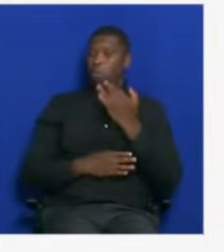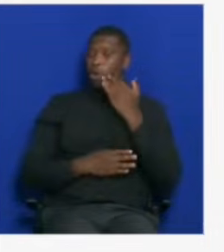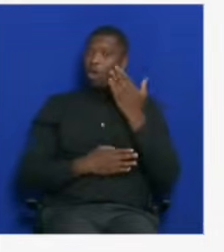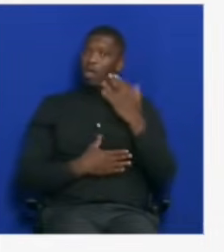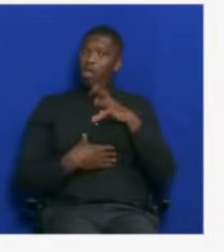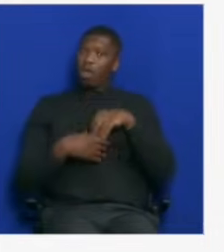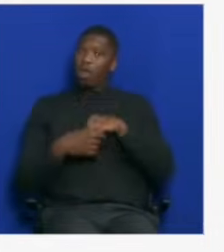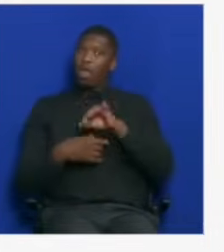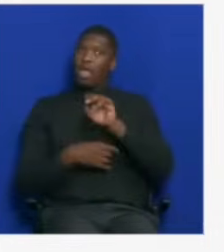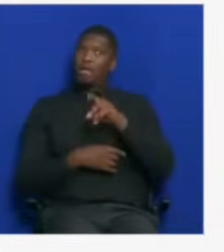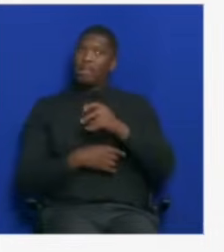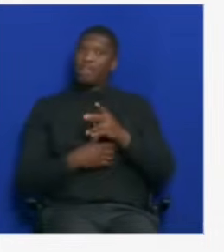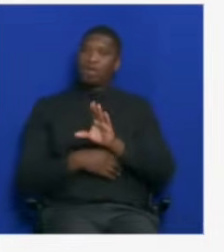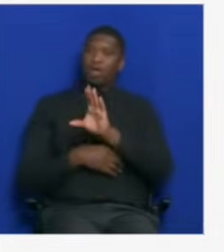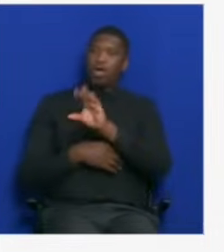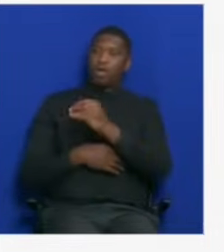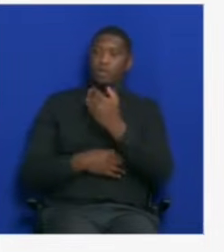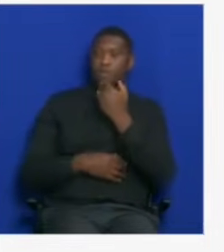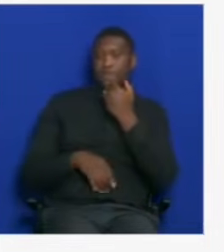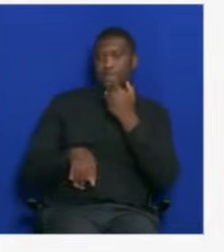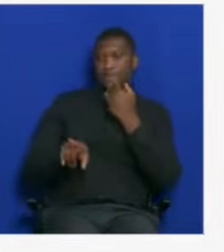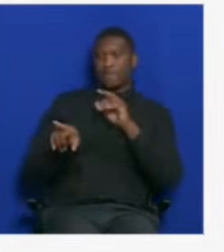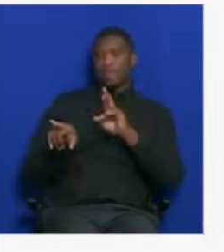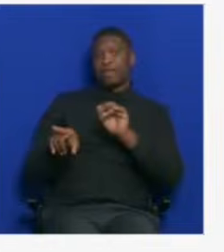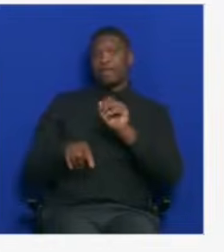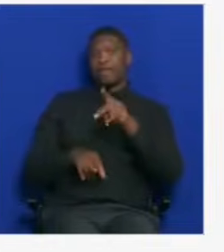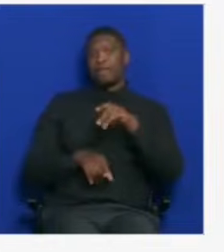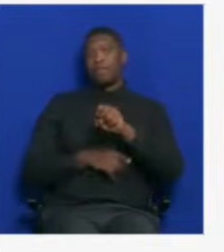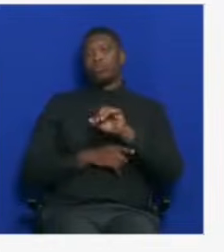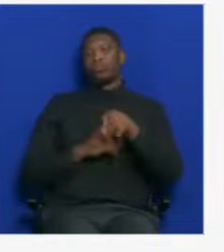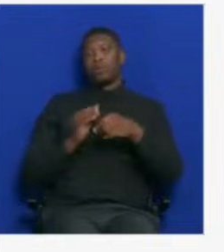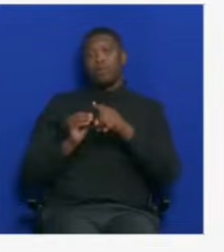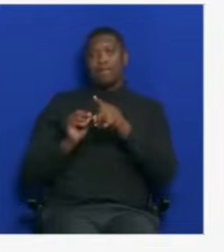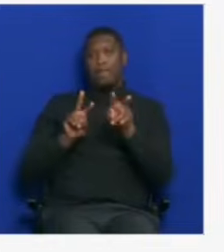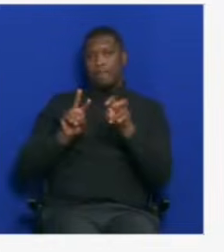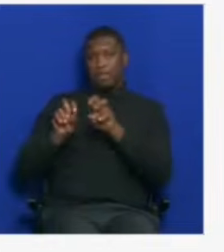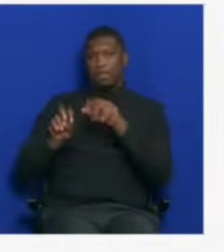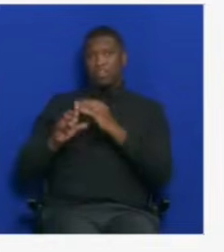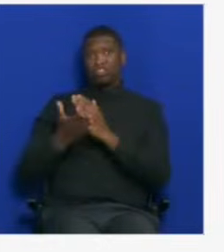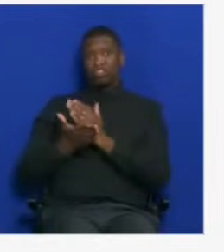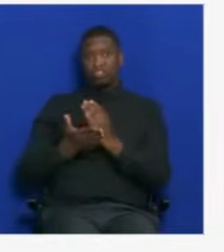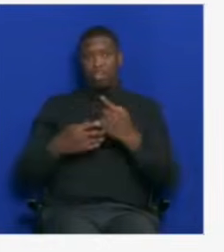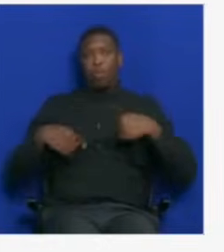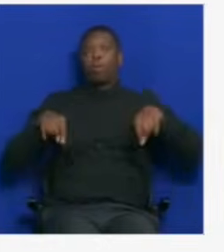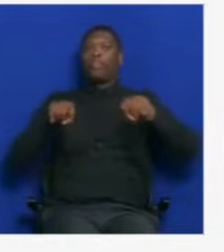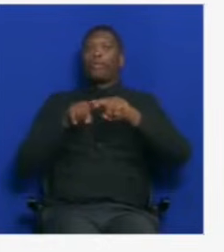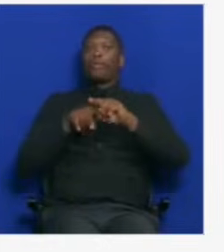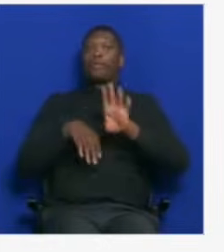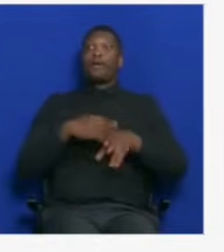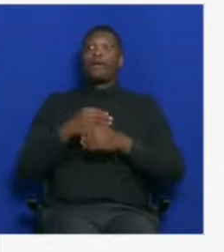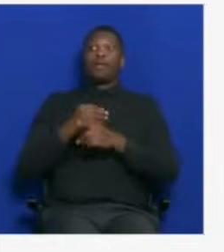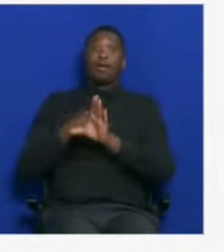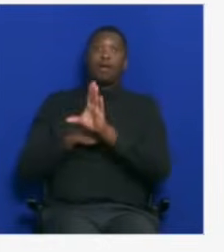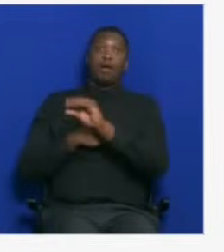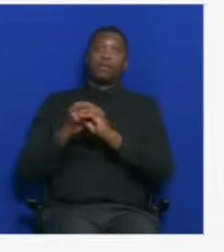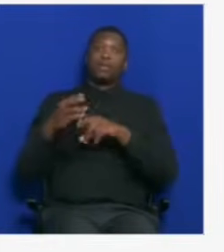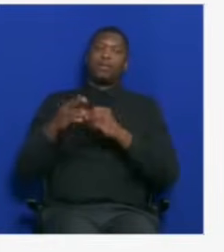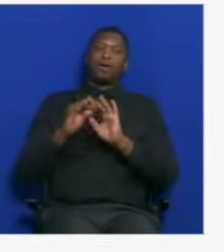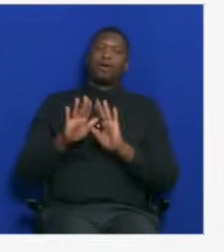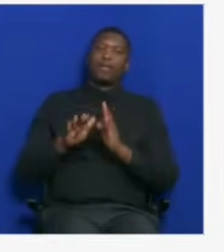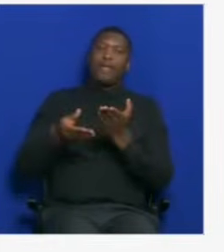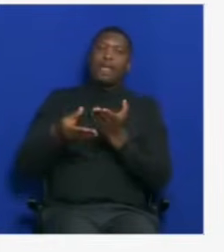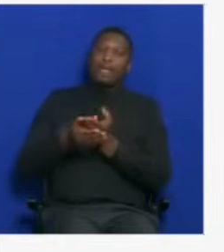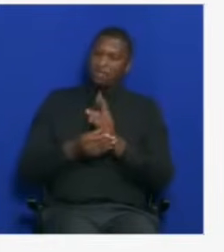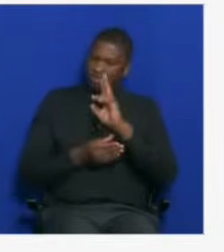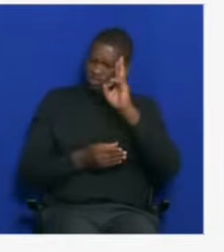this and to share it with all of us. He also asked Rapesu about a case. I cannot recall the